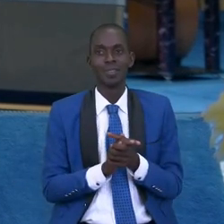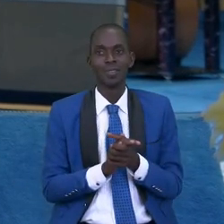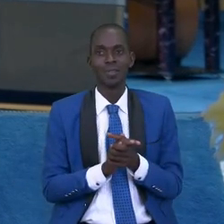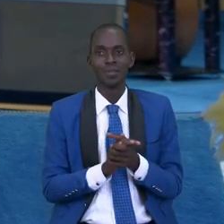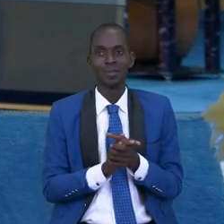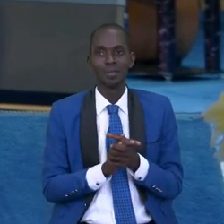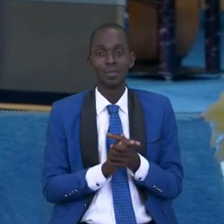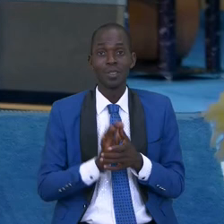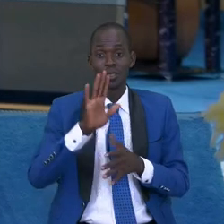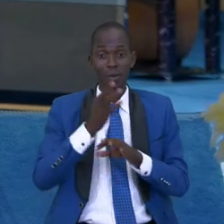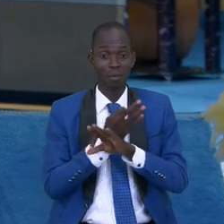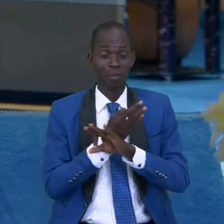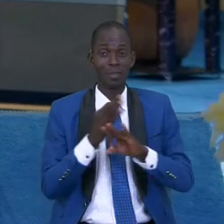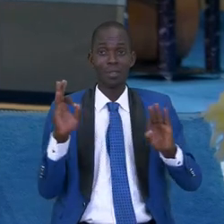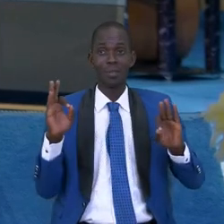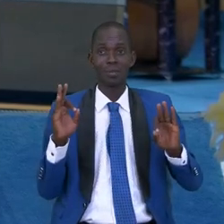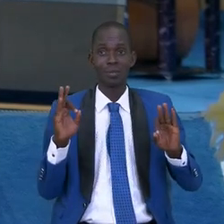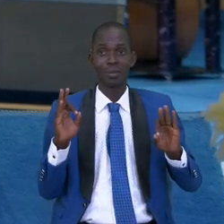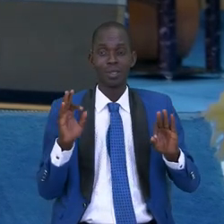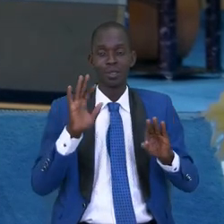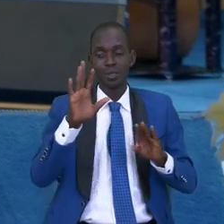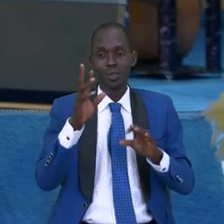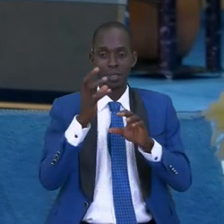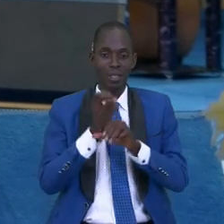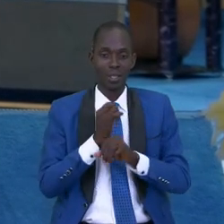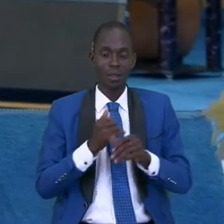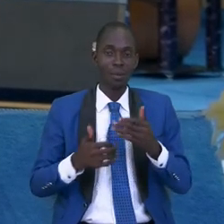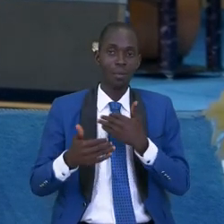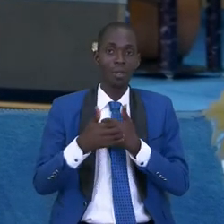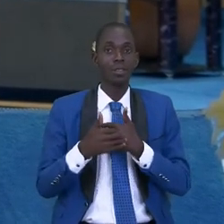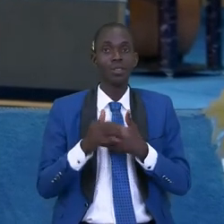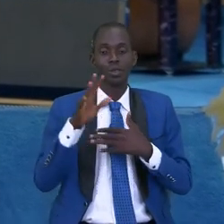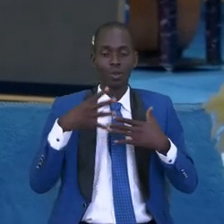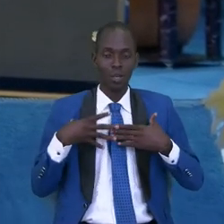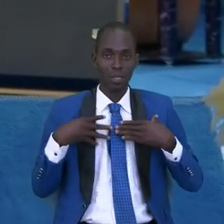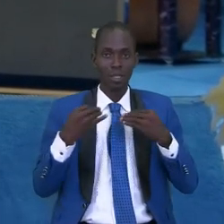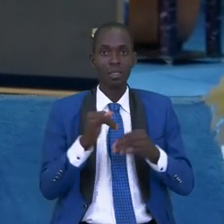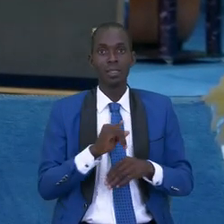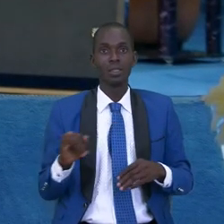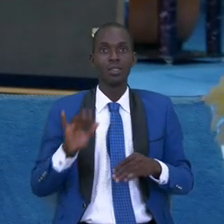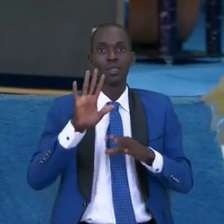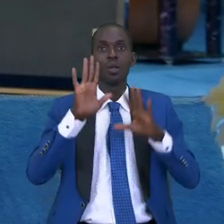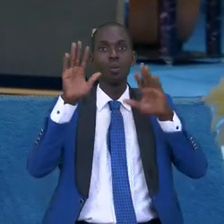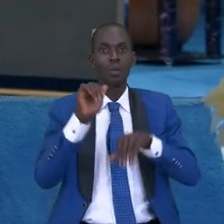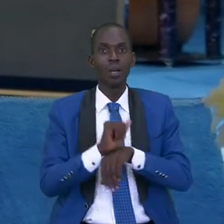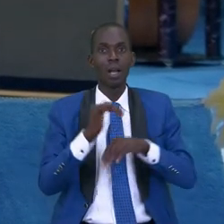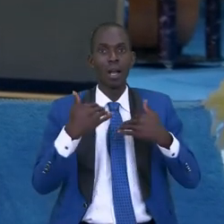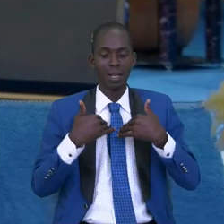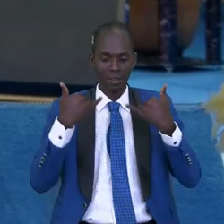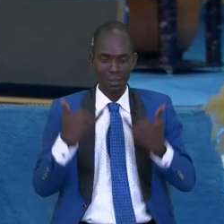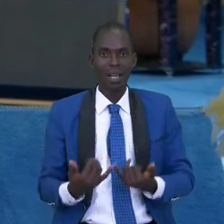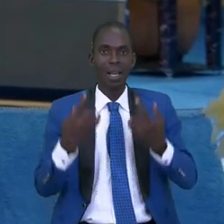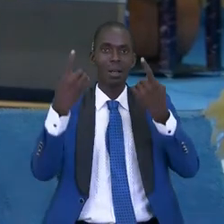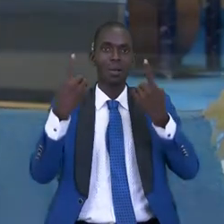Your freedom, your recovery, your healing, your miracle has now come.